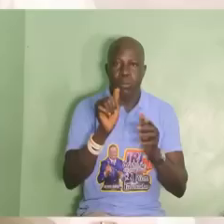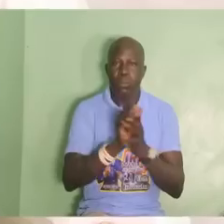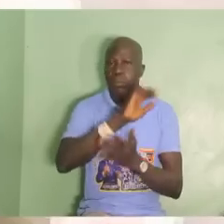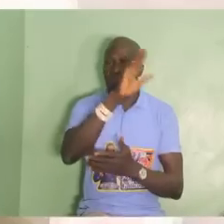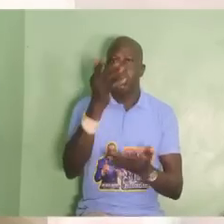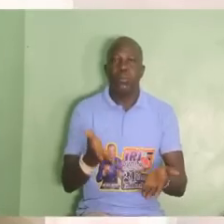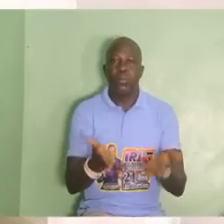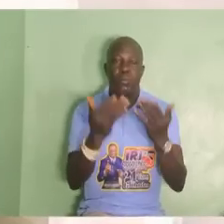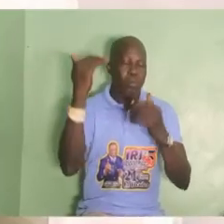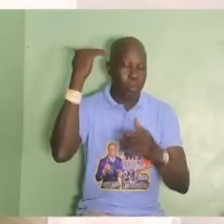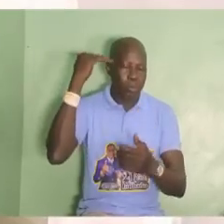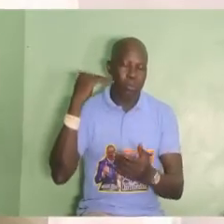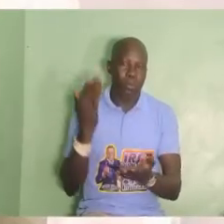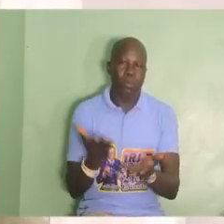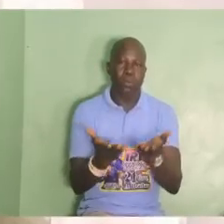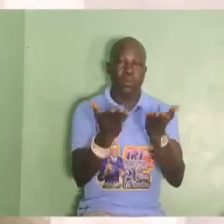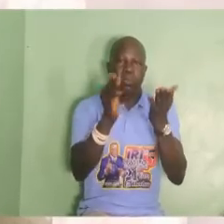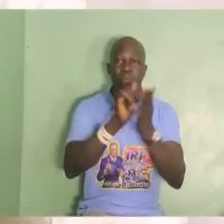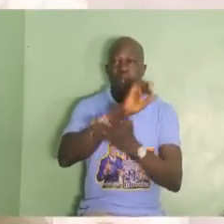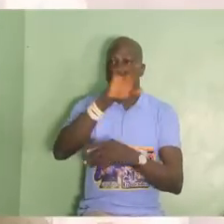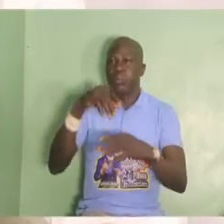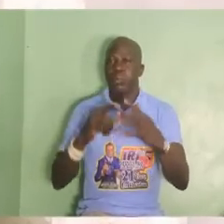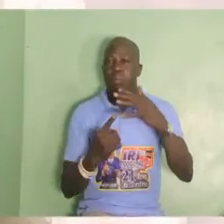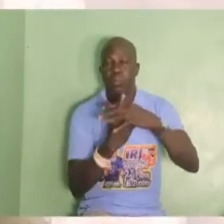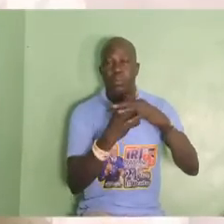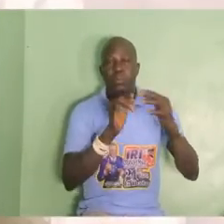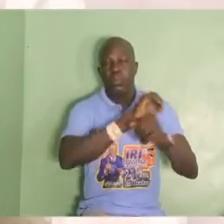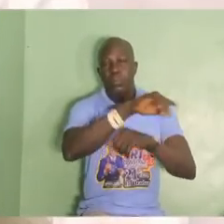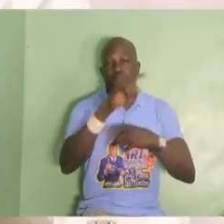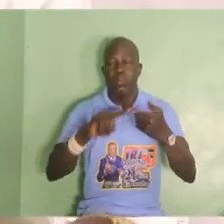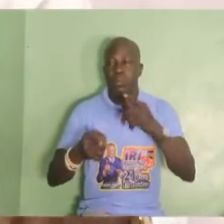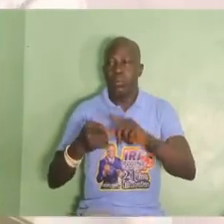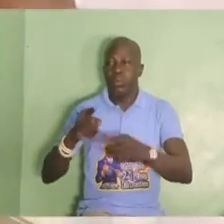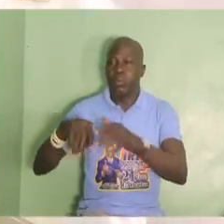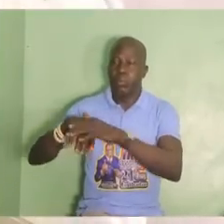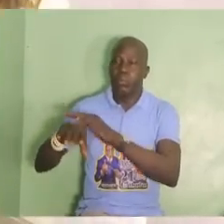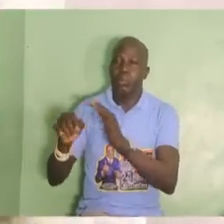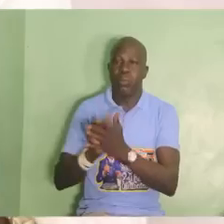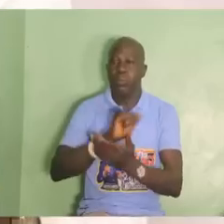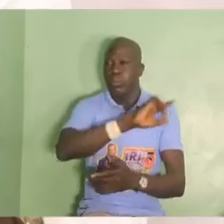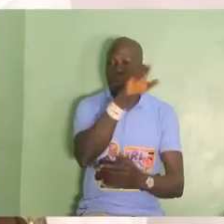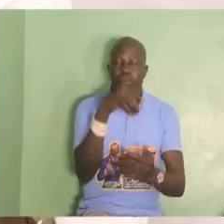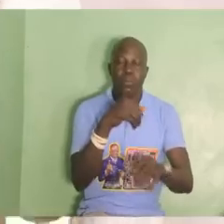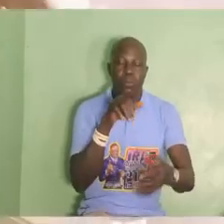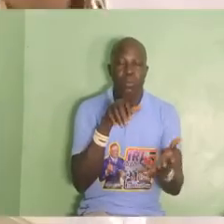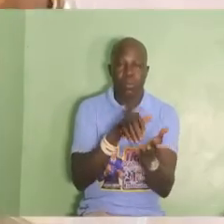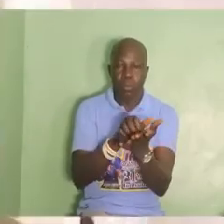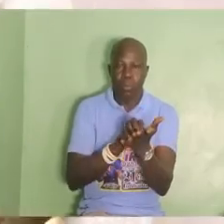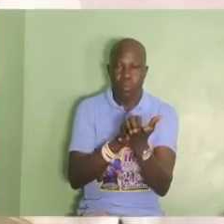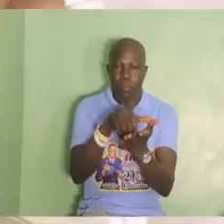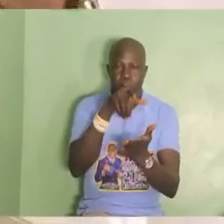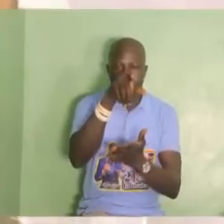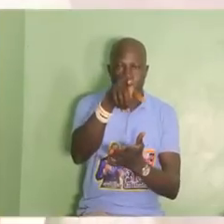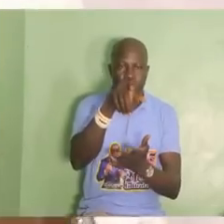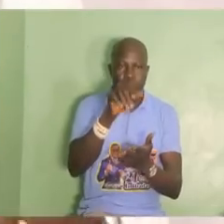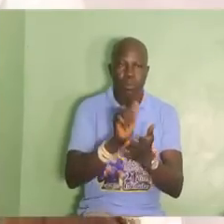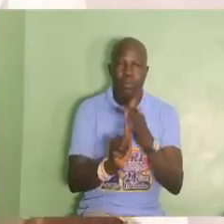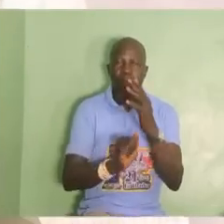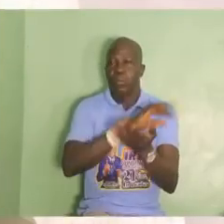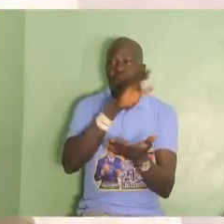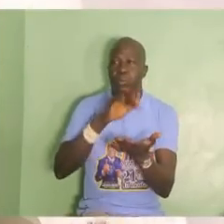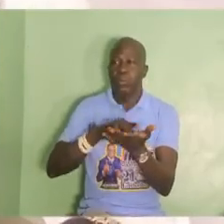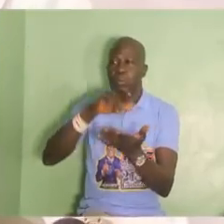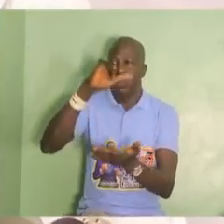irago lo ma de gasa in the name of Jesus vura banu soli ala in the mighty name of Jesus mo pa I decree ni o ni ojo aba meta